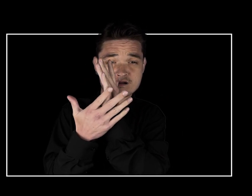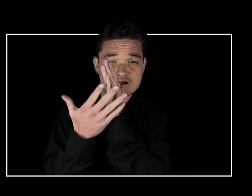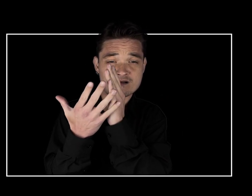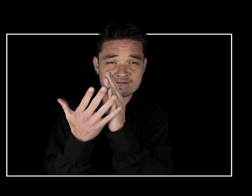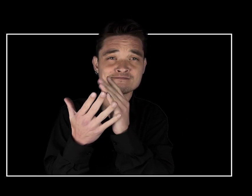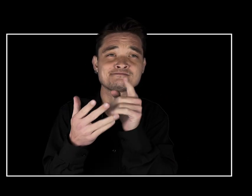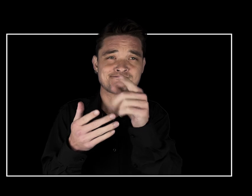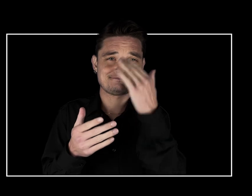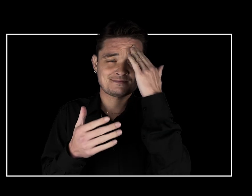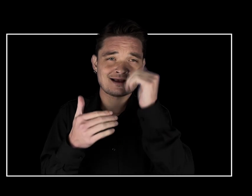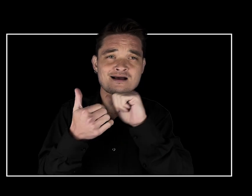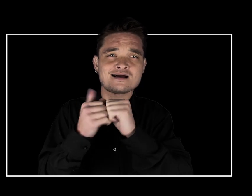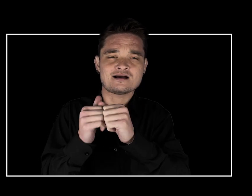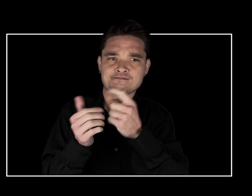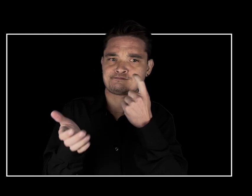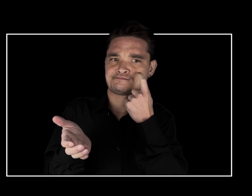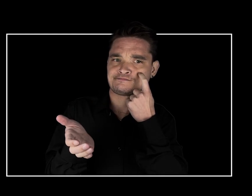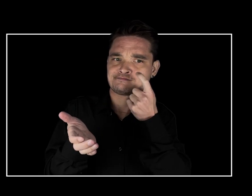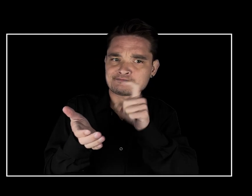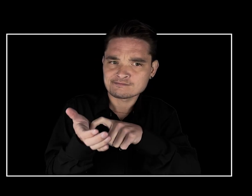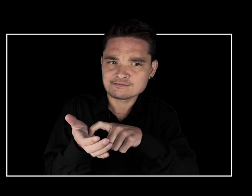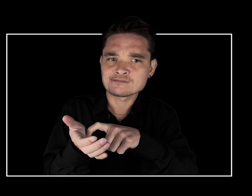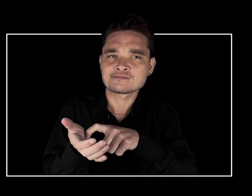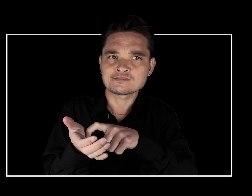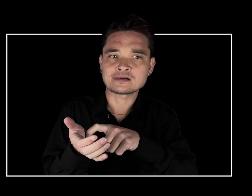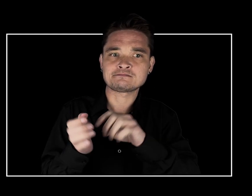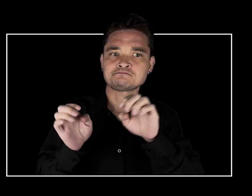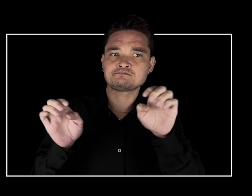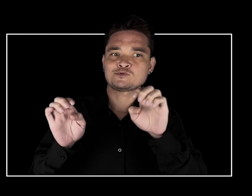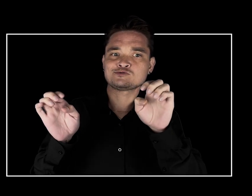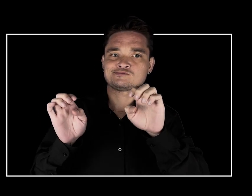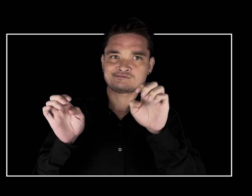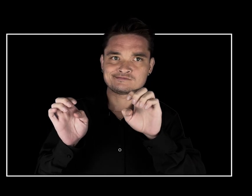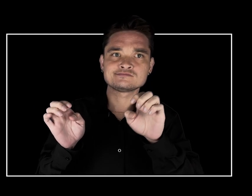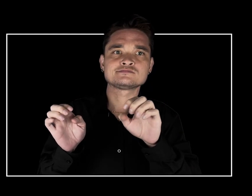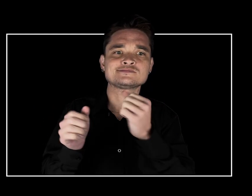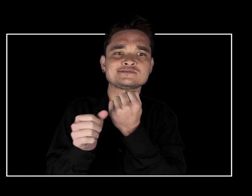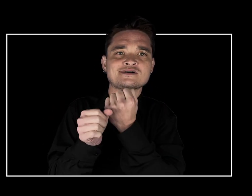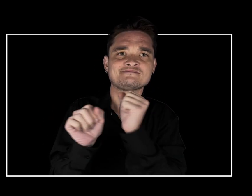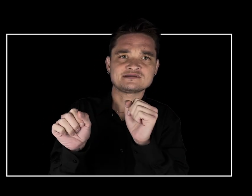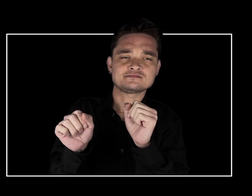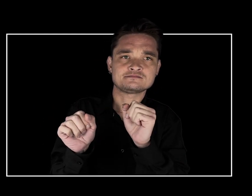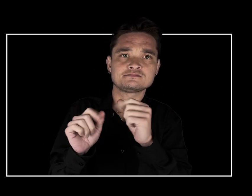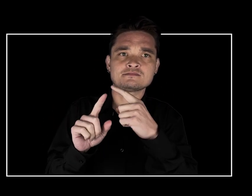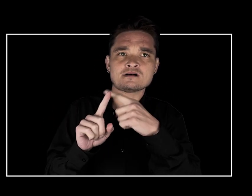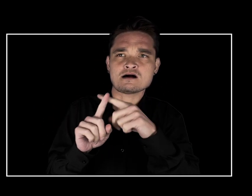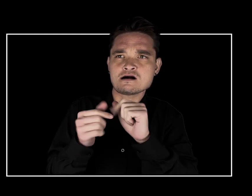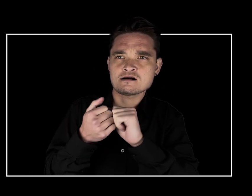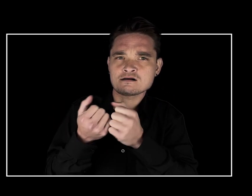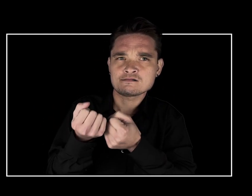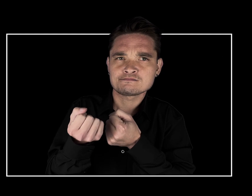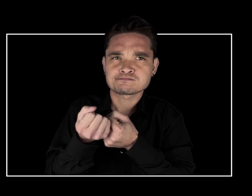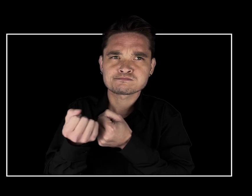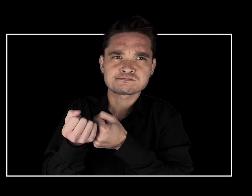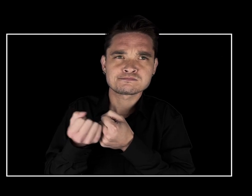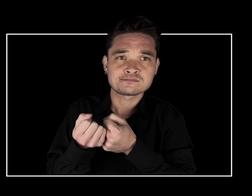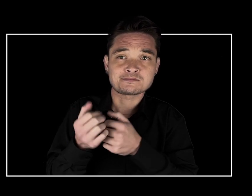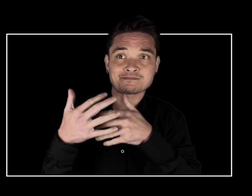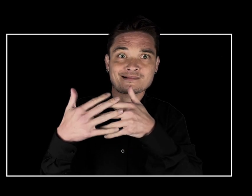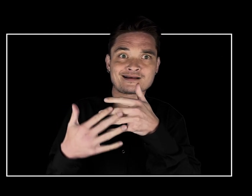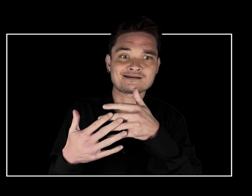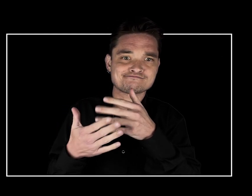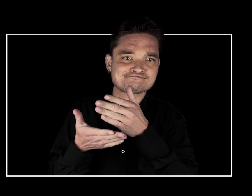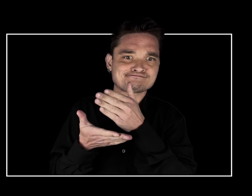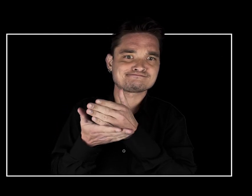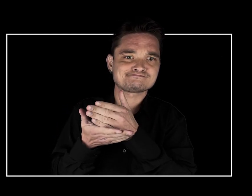bleeding, react to the emergency safely, and stop the bleed. Bleeding emergencies can